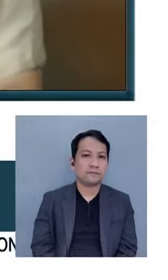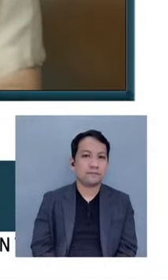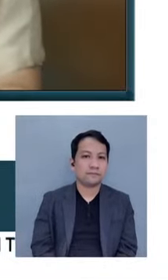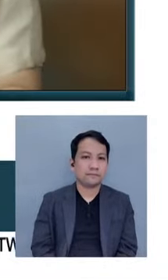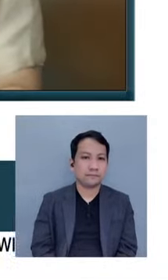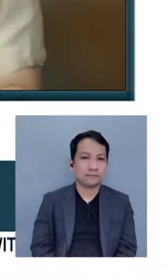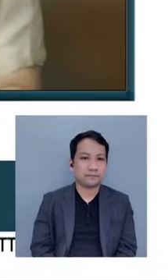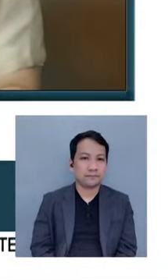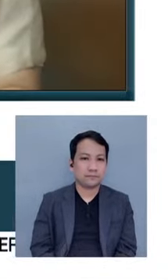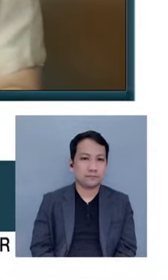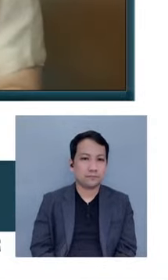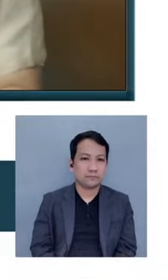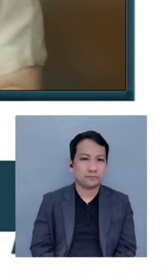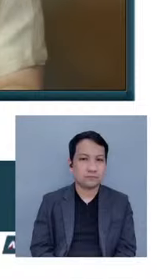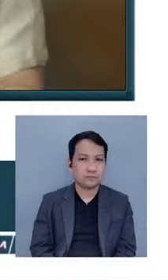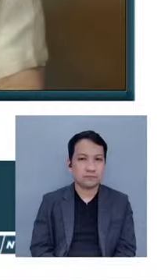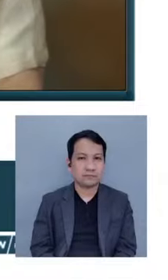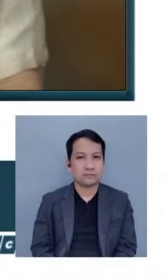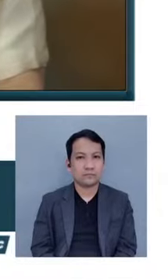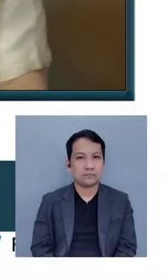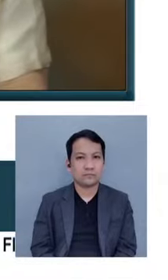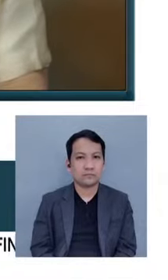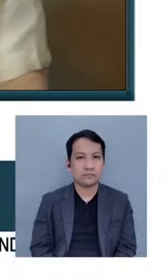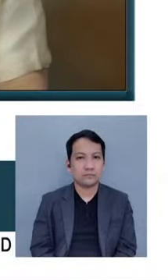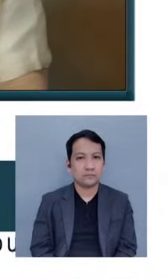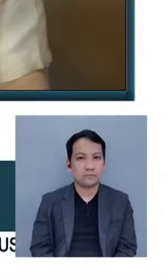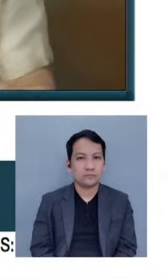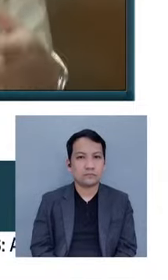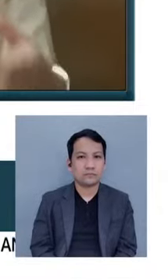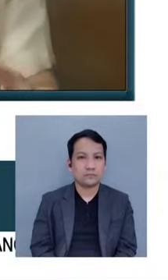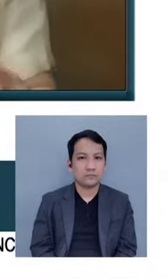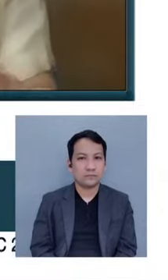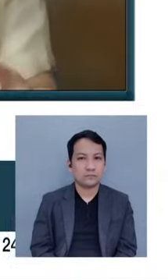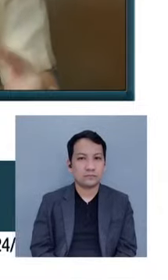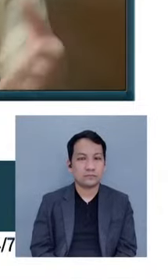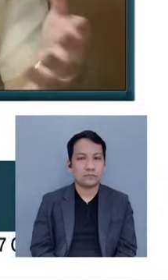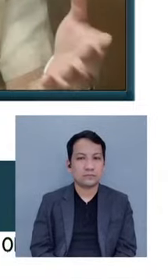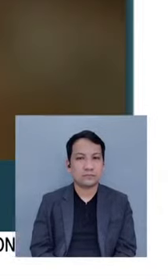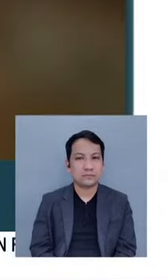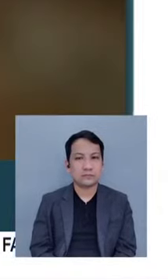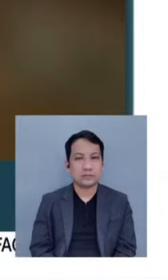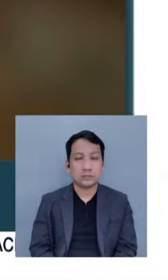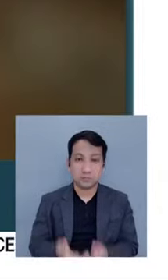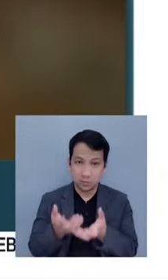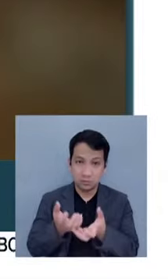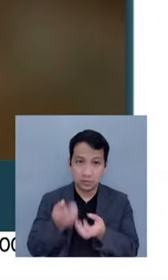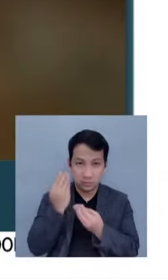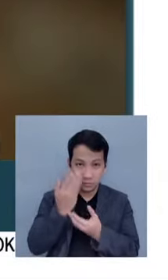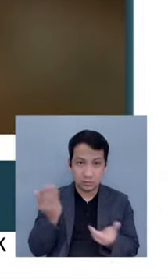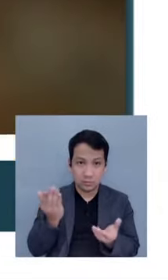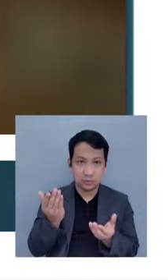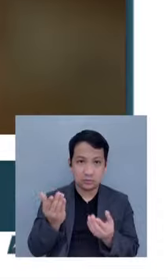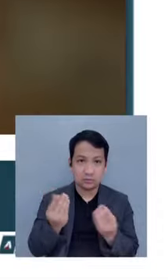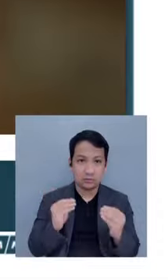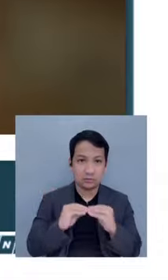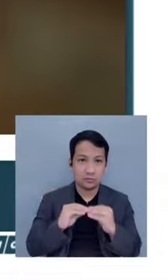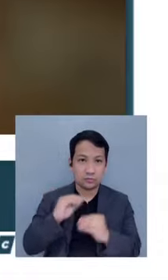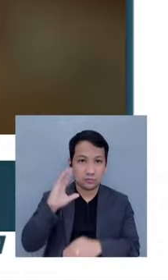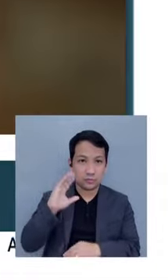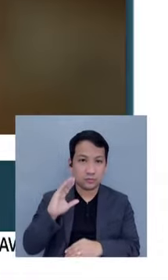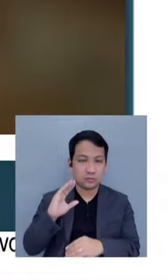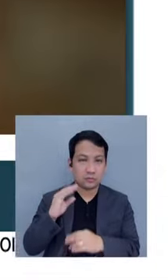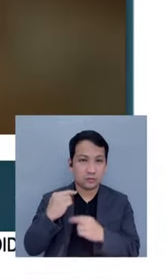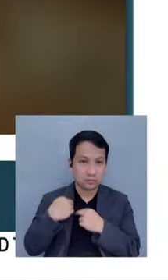it will be it will be an uphill battle. So we really wanted them to exercise more